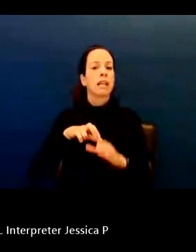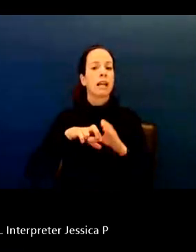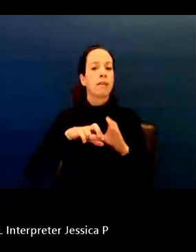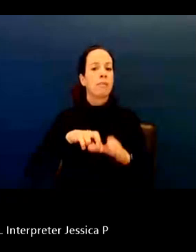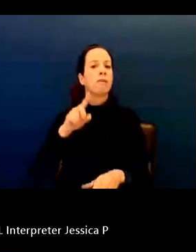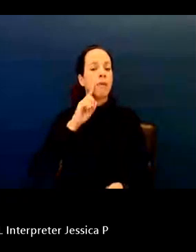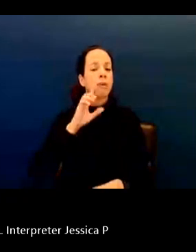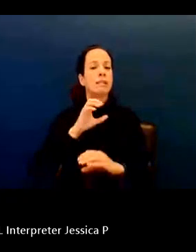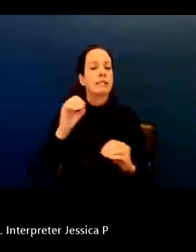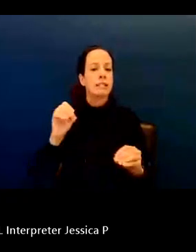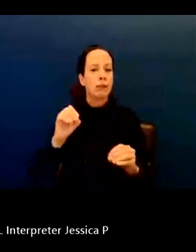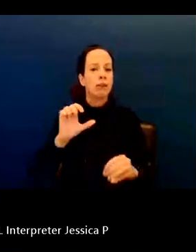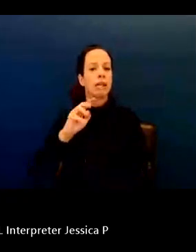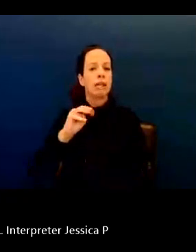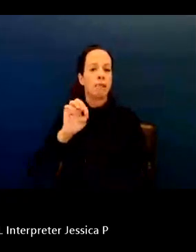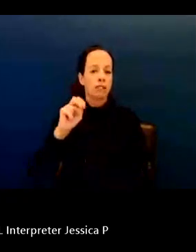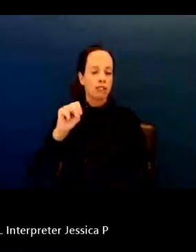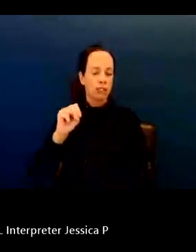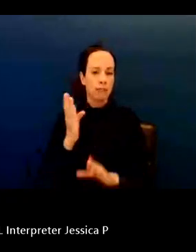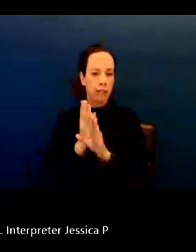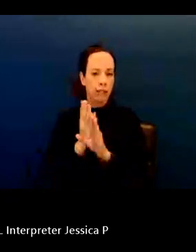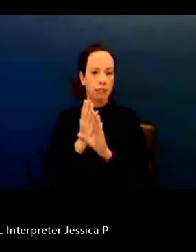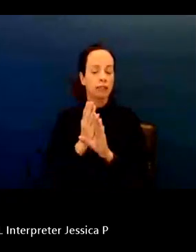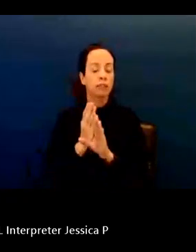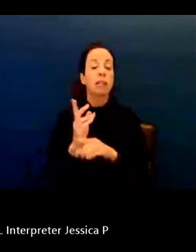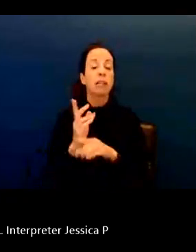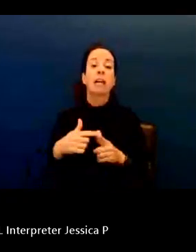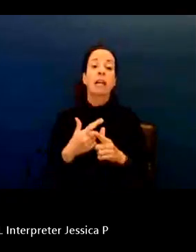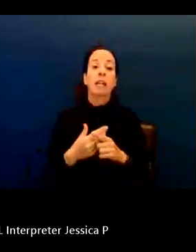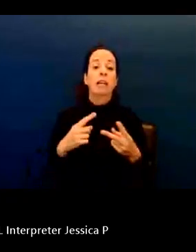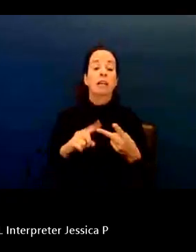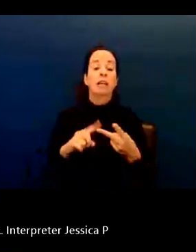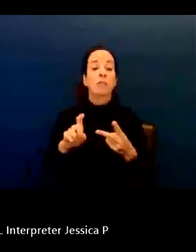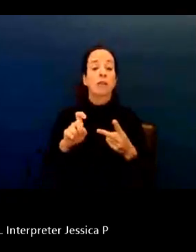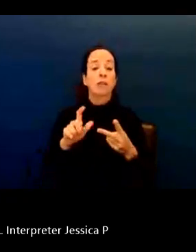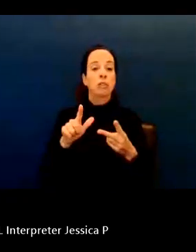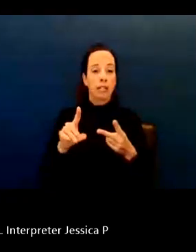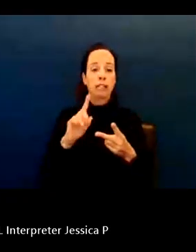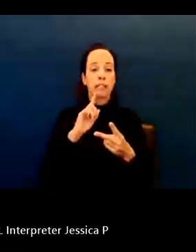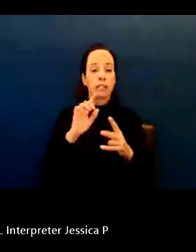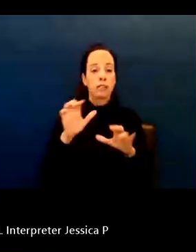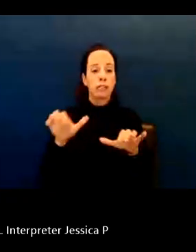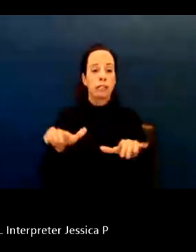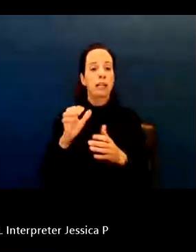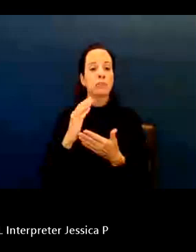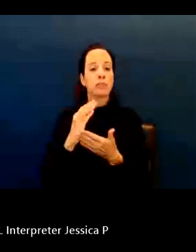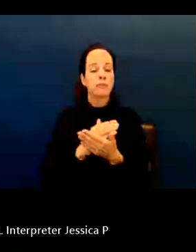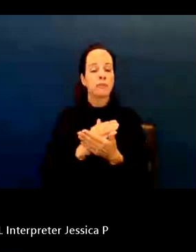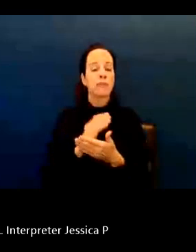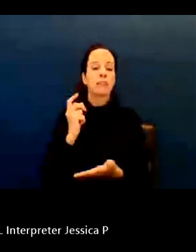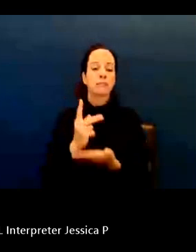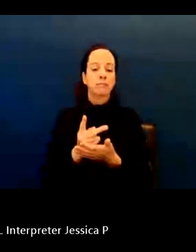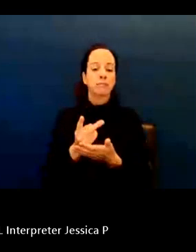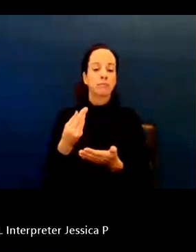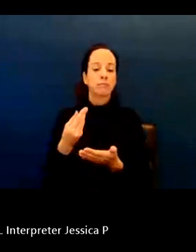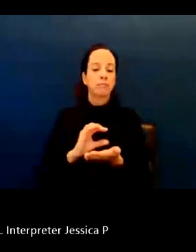Okay. And then tab 128 is an action item to approve an allocation for